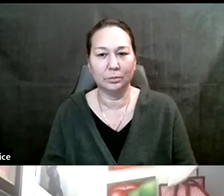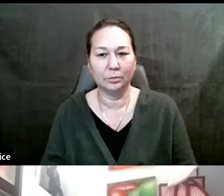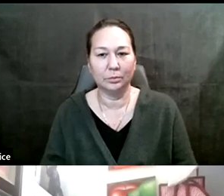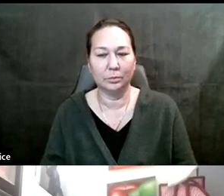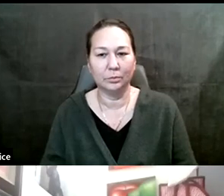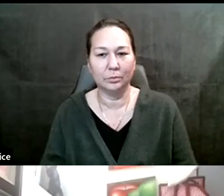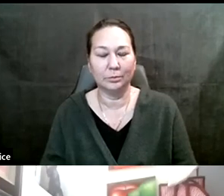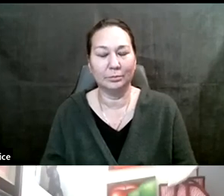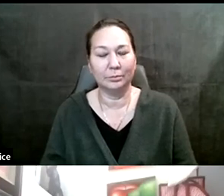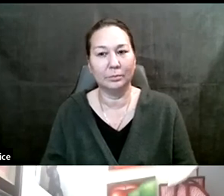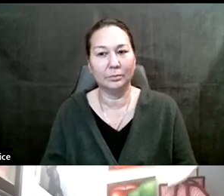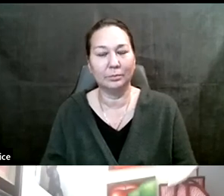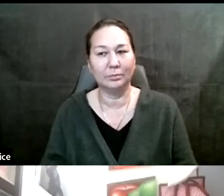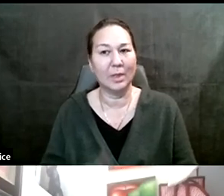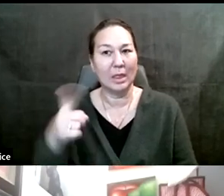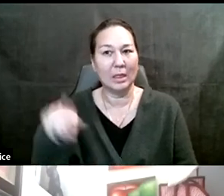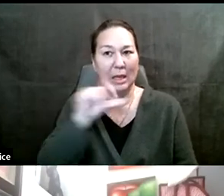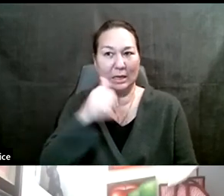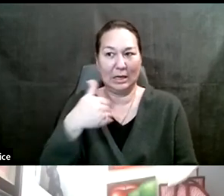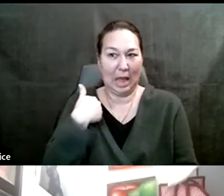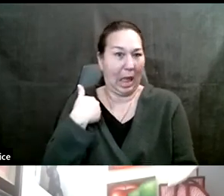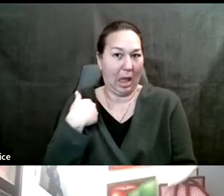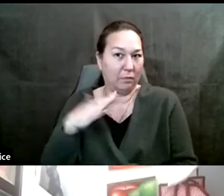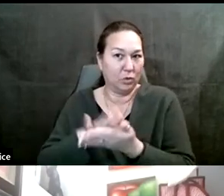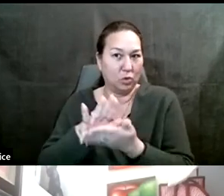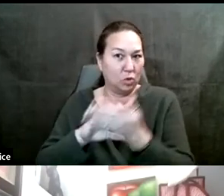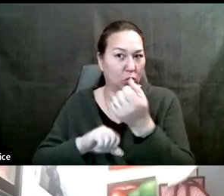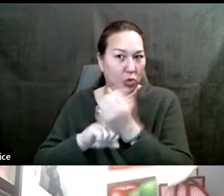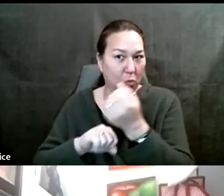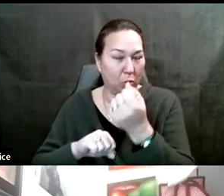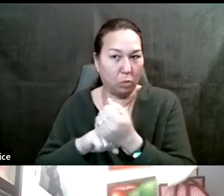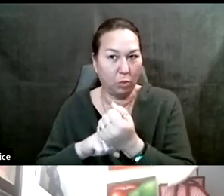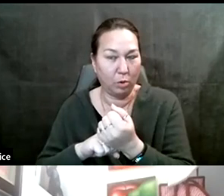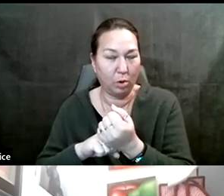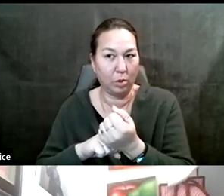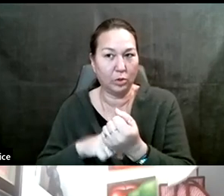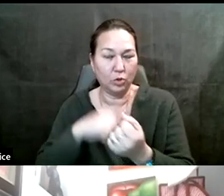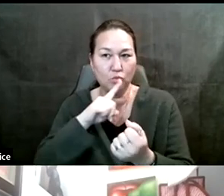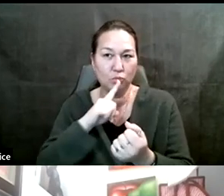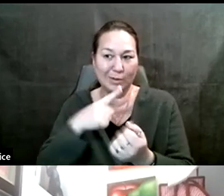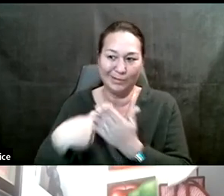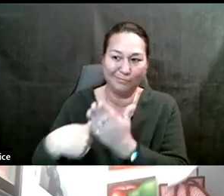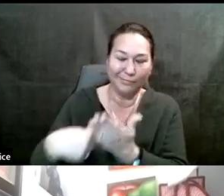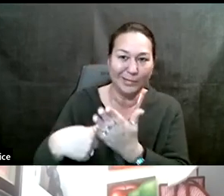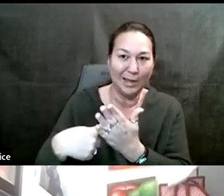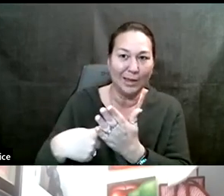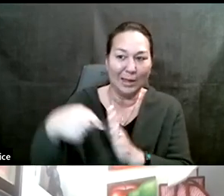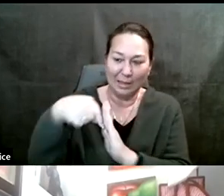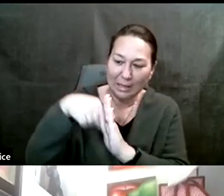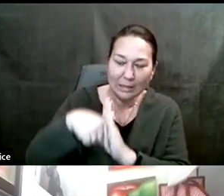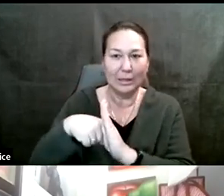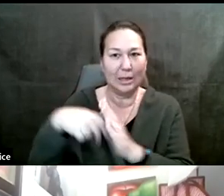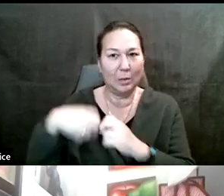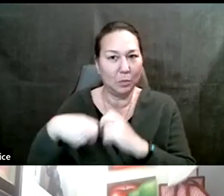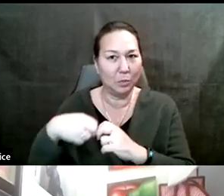she unfortunately didn't have the school support to get to the root of the problem chronico